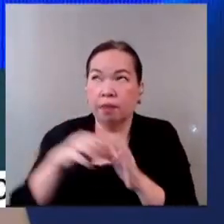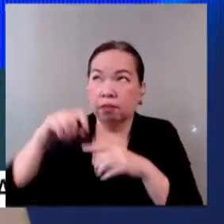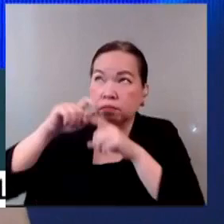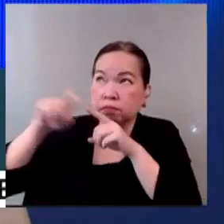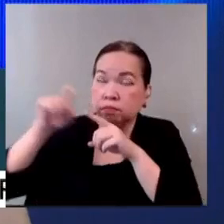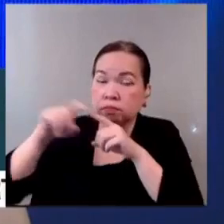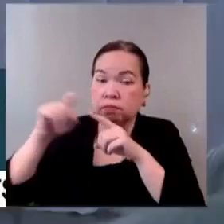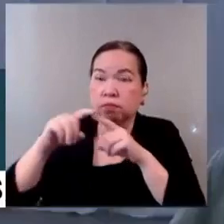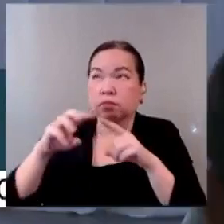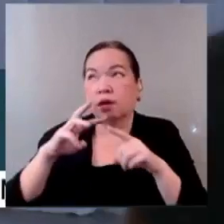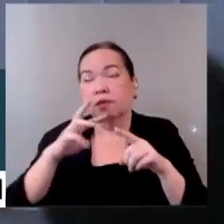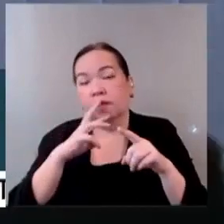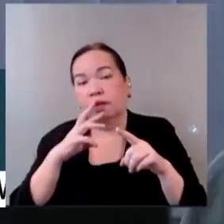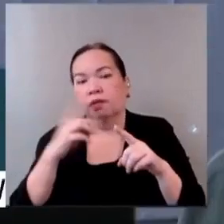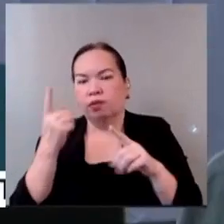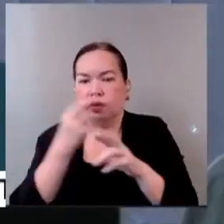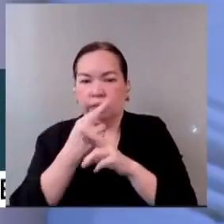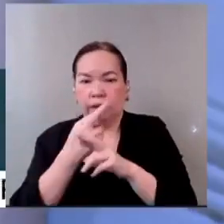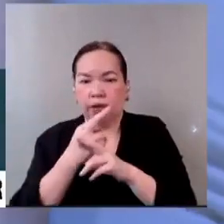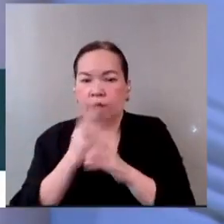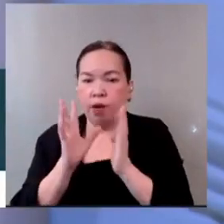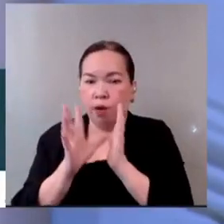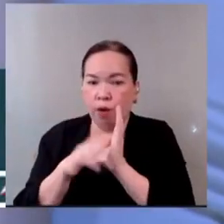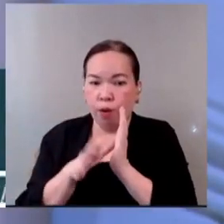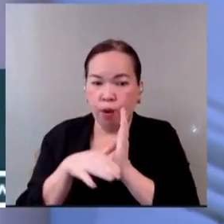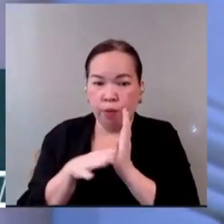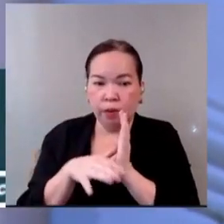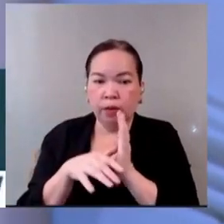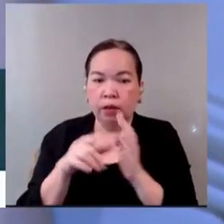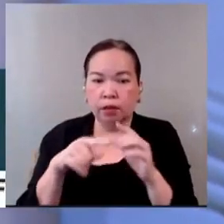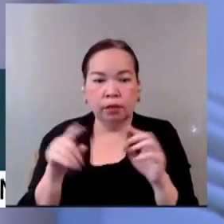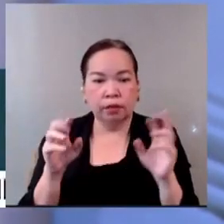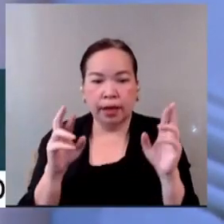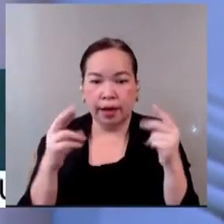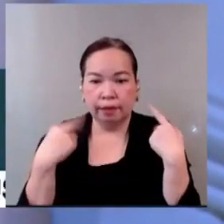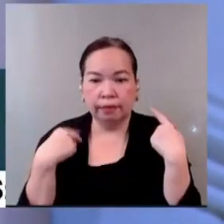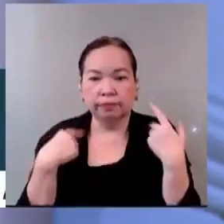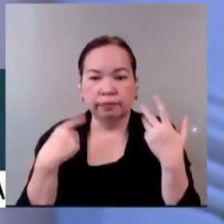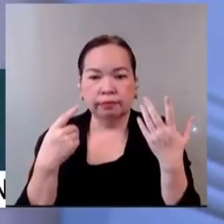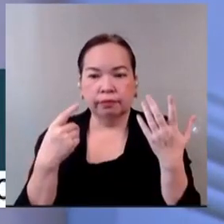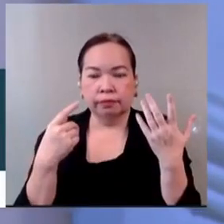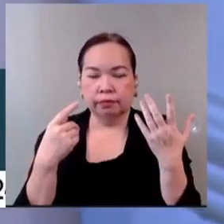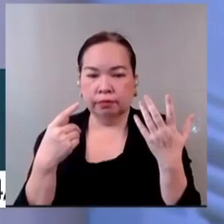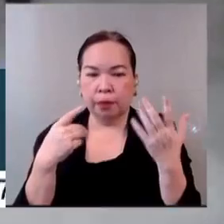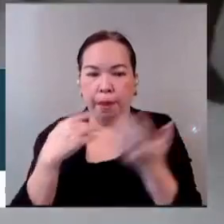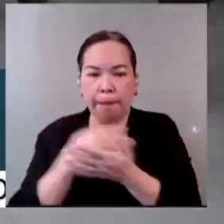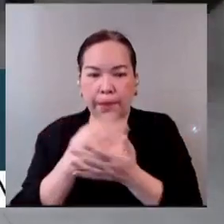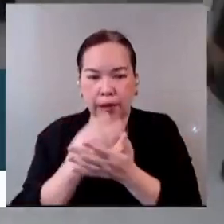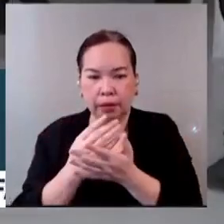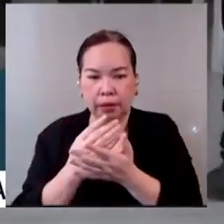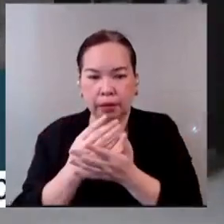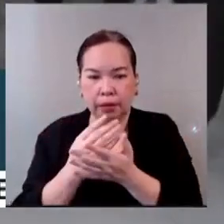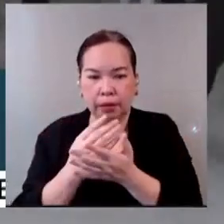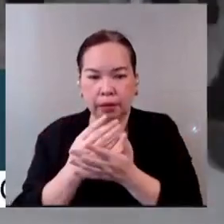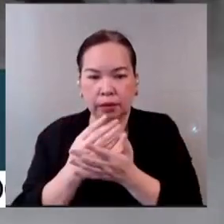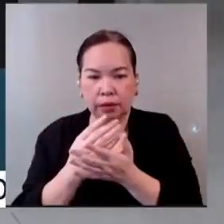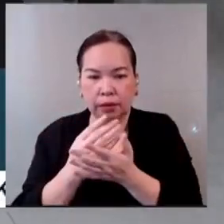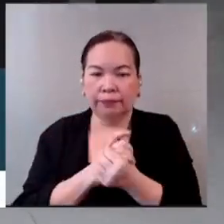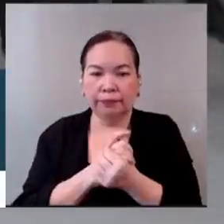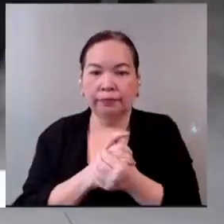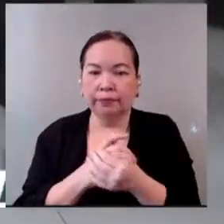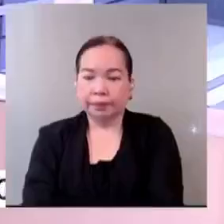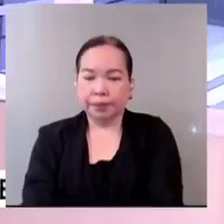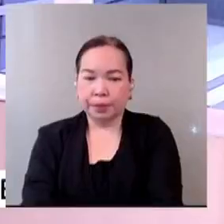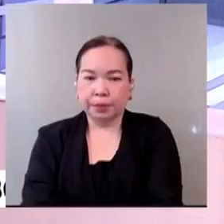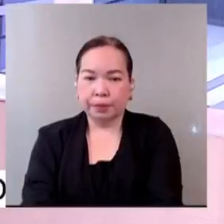repairs. COMELEC is already in talks with the Department of Budget and Management. Carmina? Thanks a lot, Victoria Tula, there joining us on the